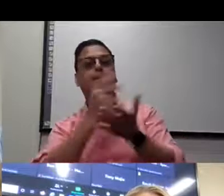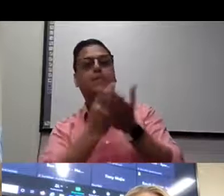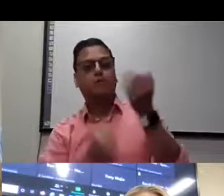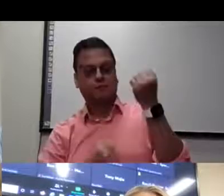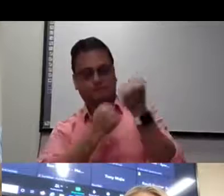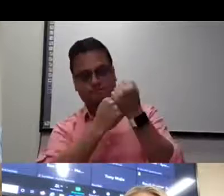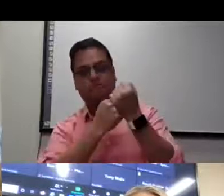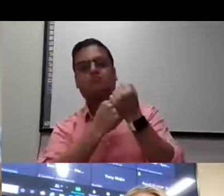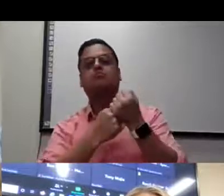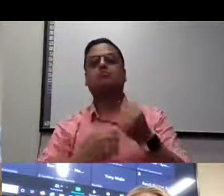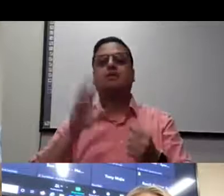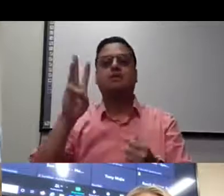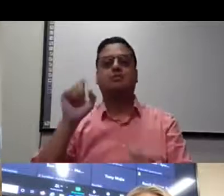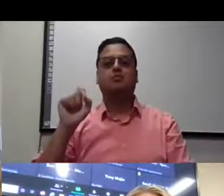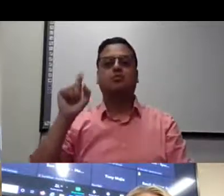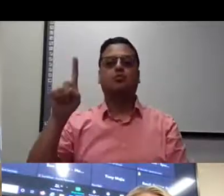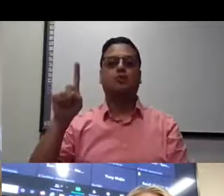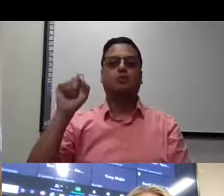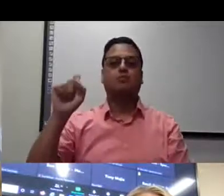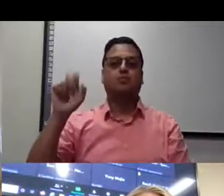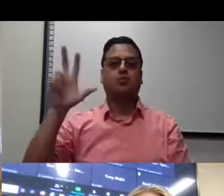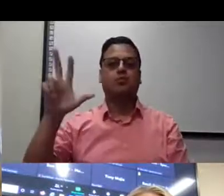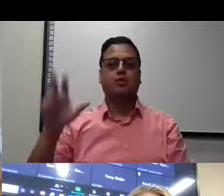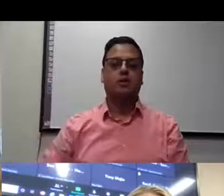with the removal of 6.1.3.